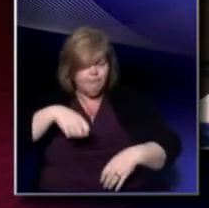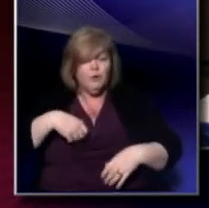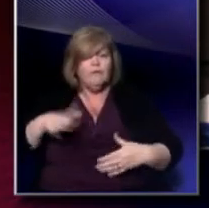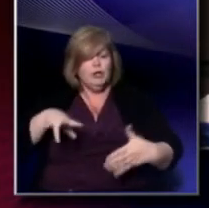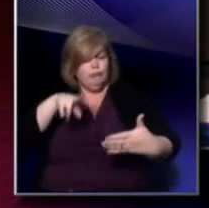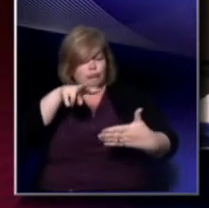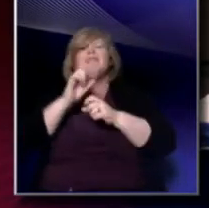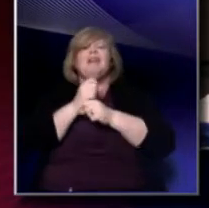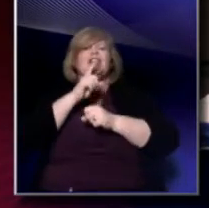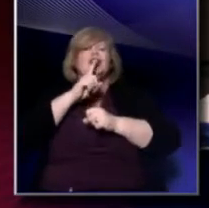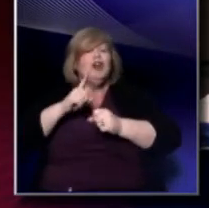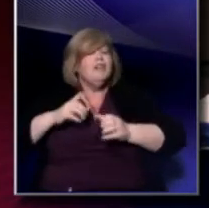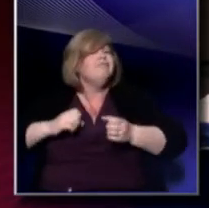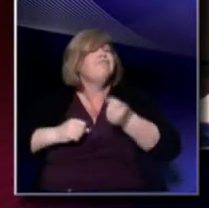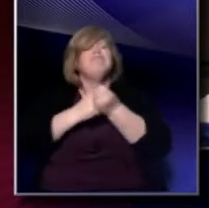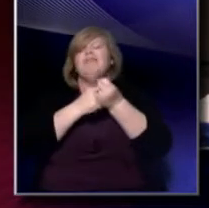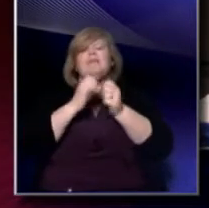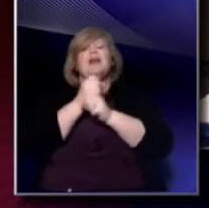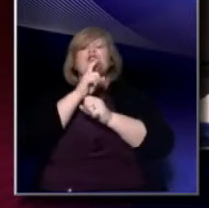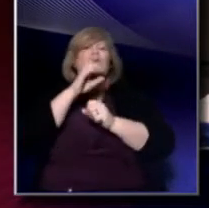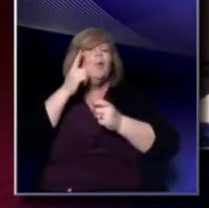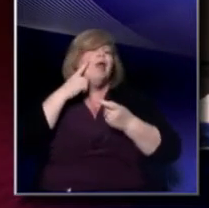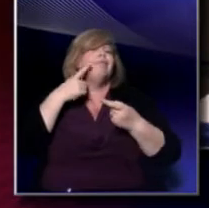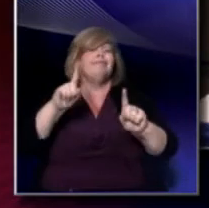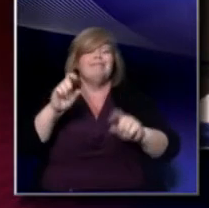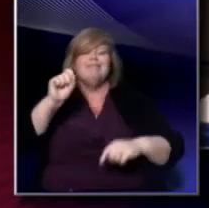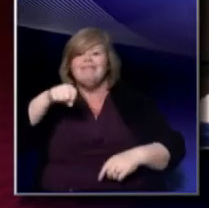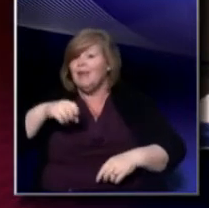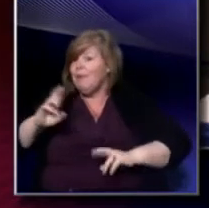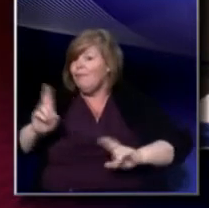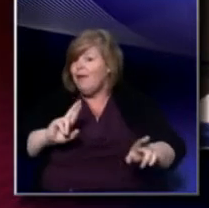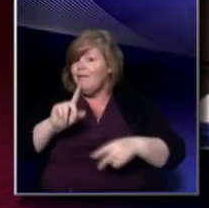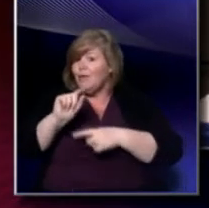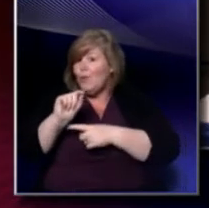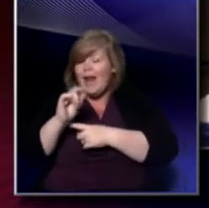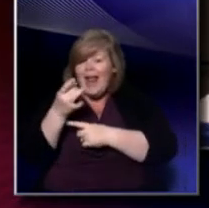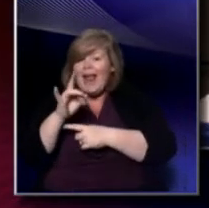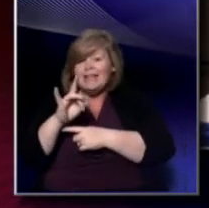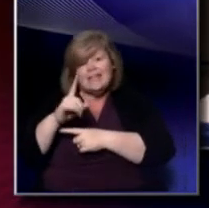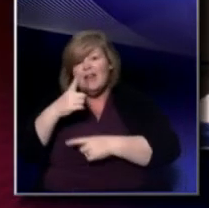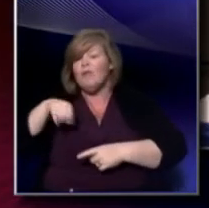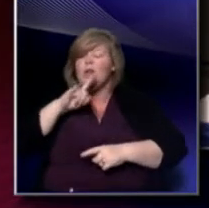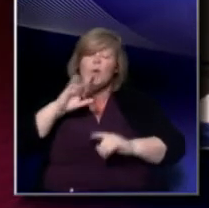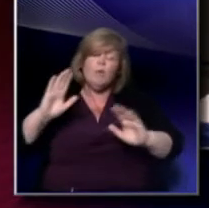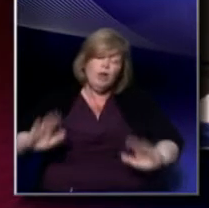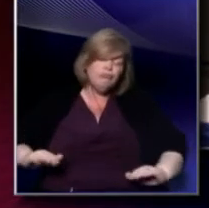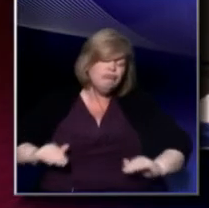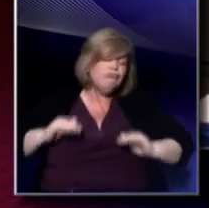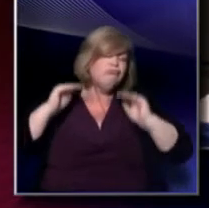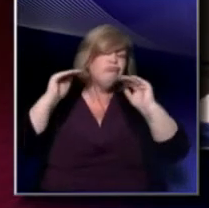the incredible things. So get ready for 2018 because we're taking ASDB to an all new level.